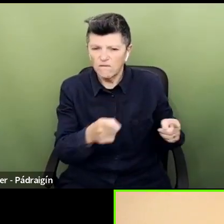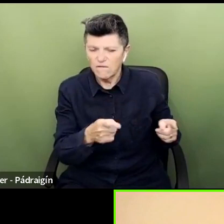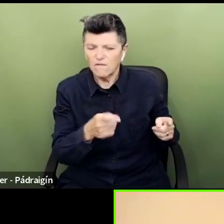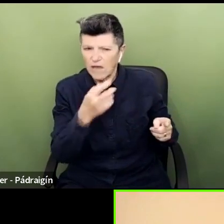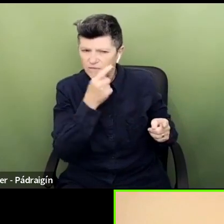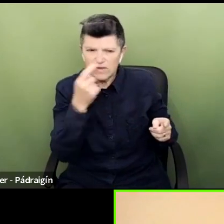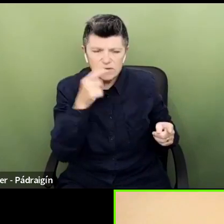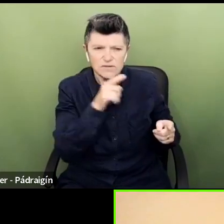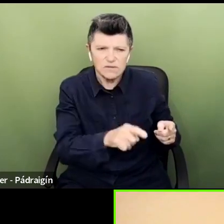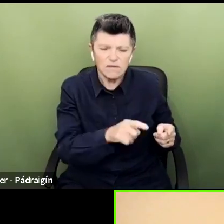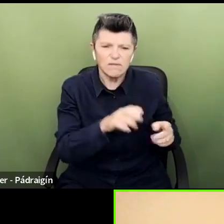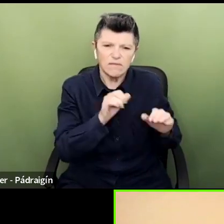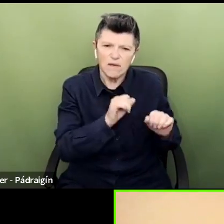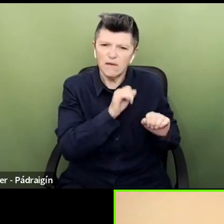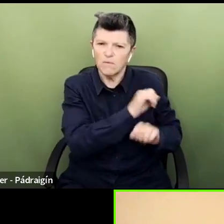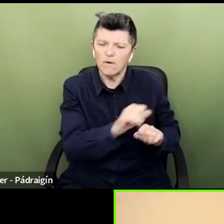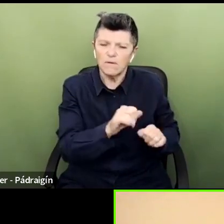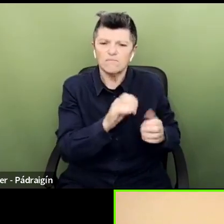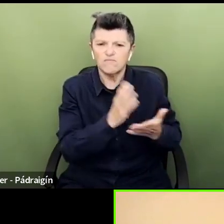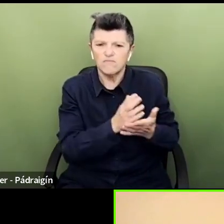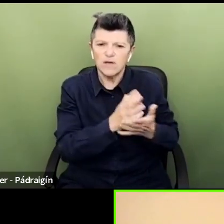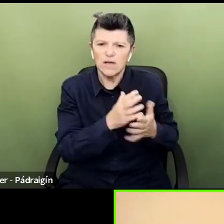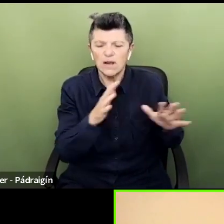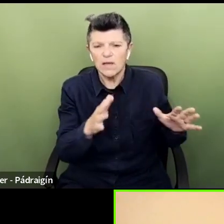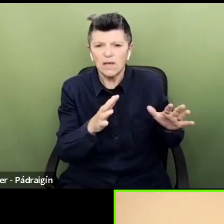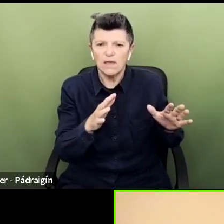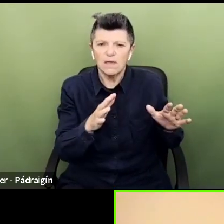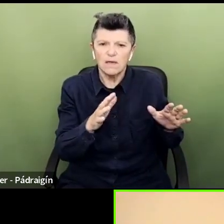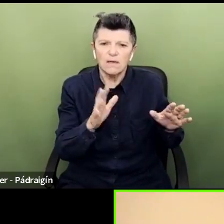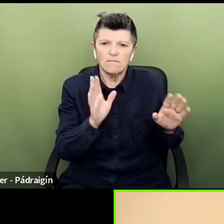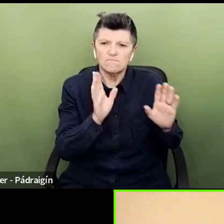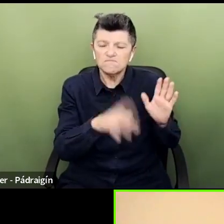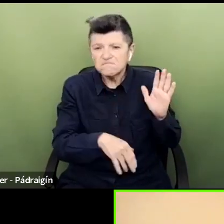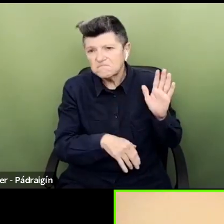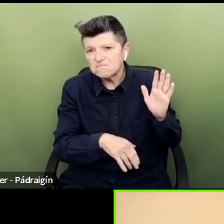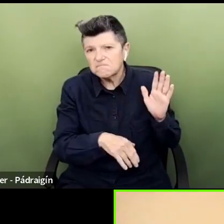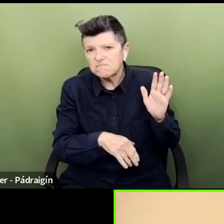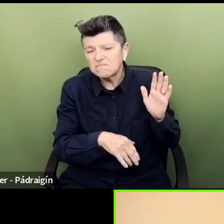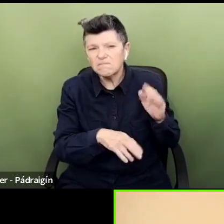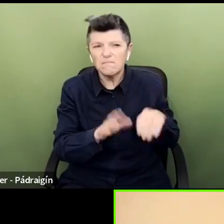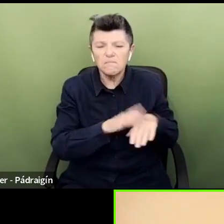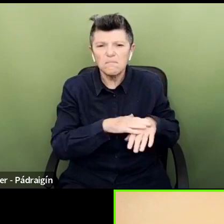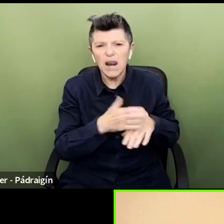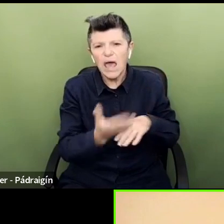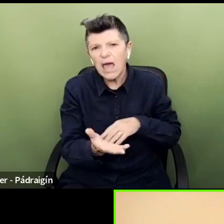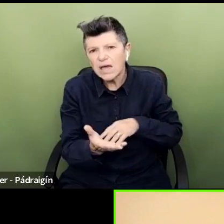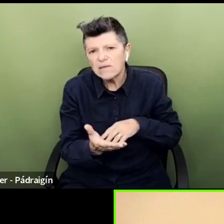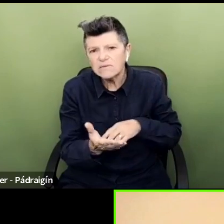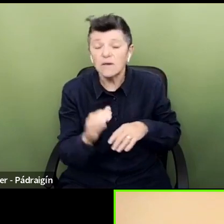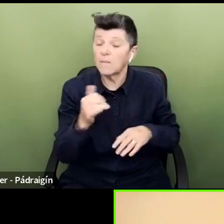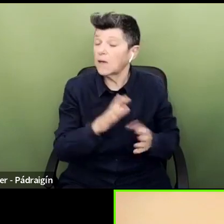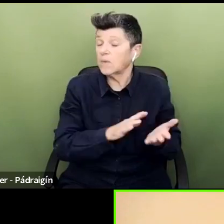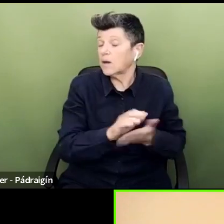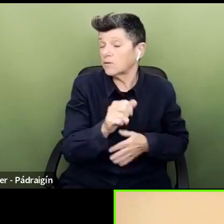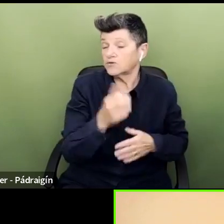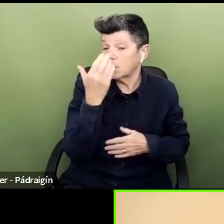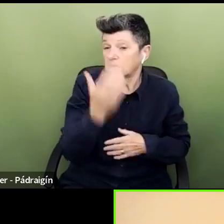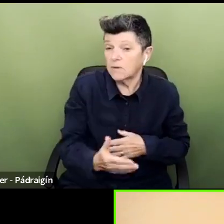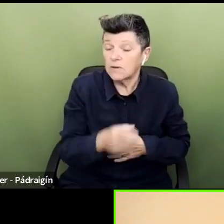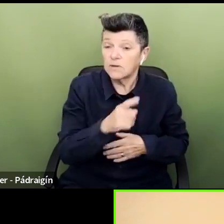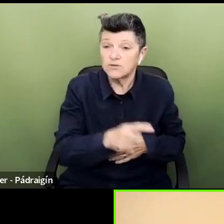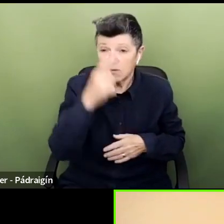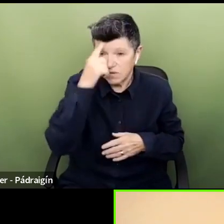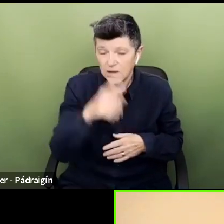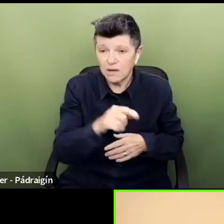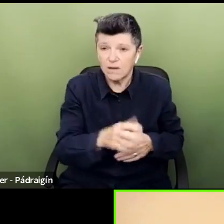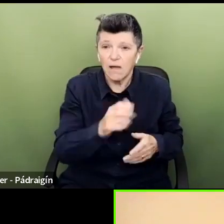was associated with Russia's malaise, maybe cultural, I don't know. Do you think there was a shift in this literary approach